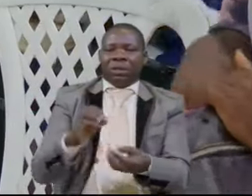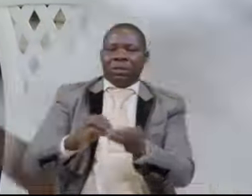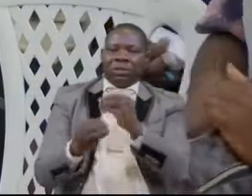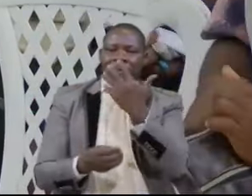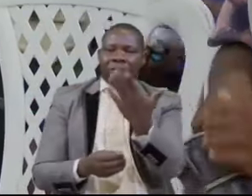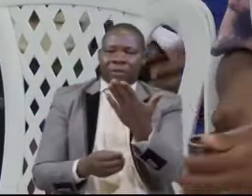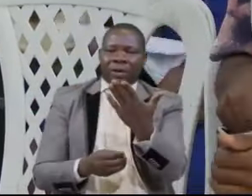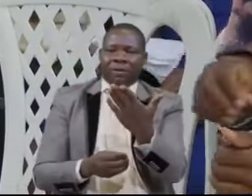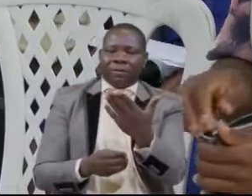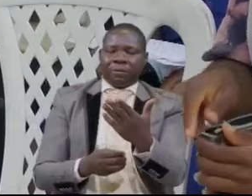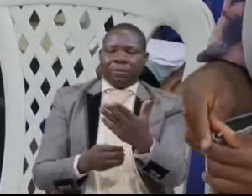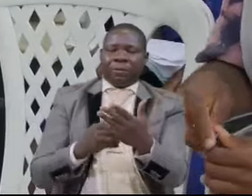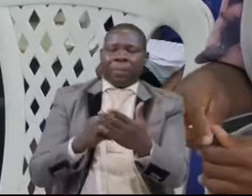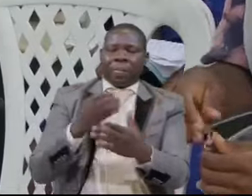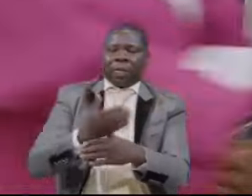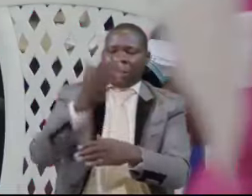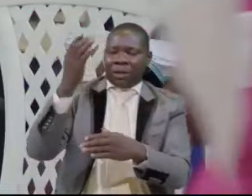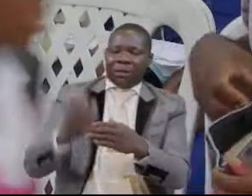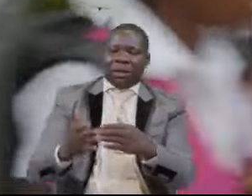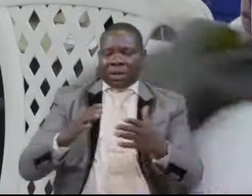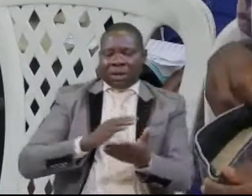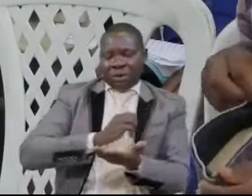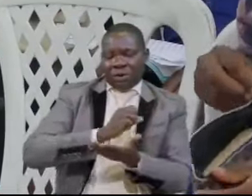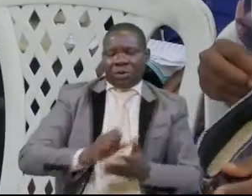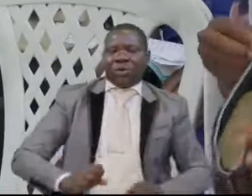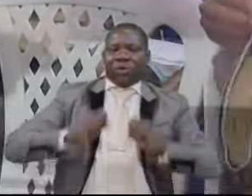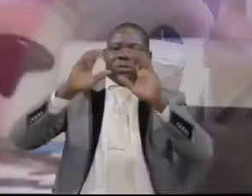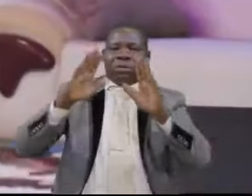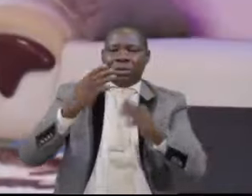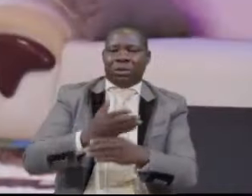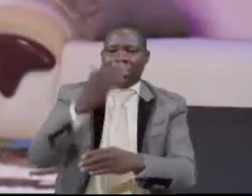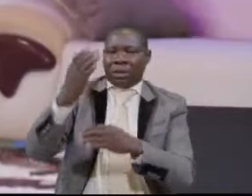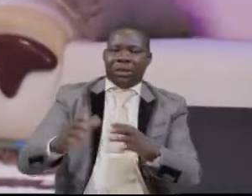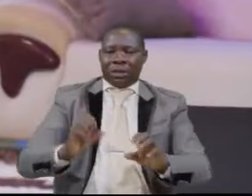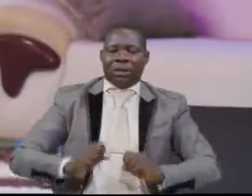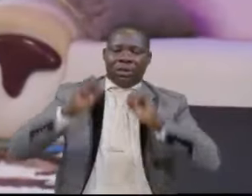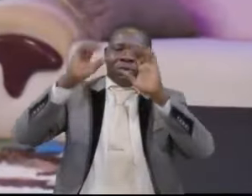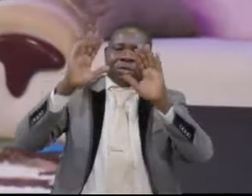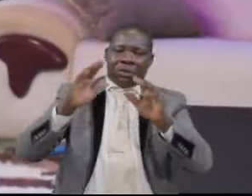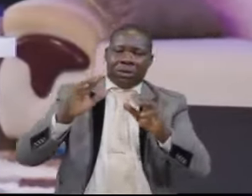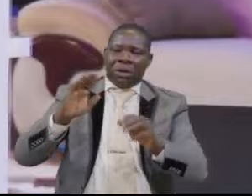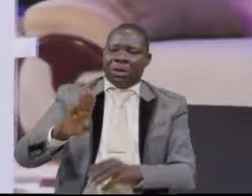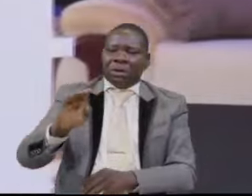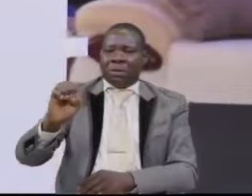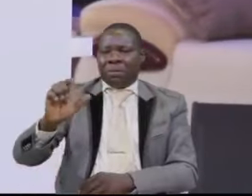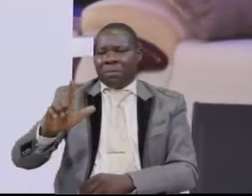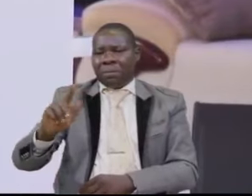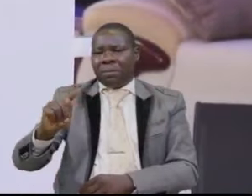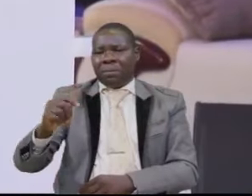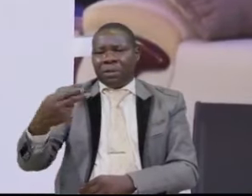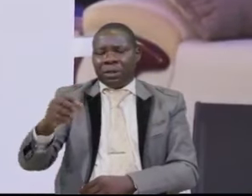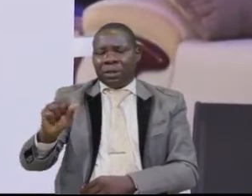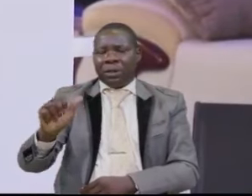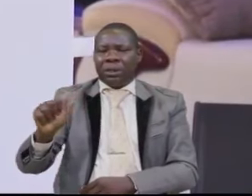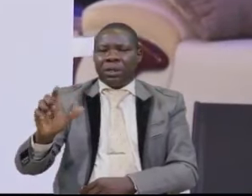entire consecration. Entire consecration. Belshazzar said, interpret this for me and I will give